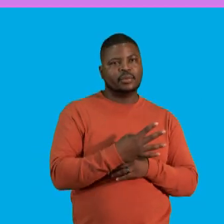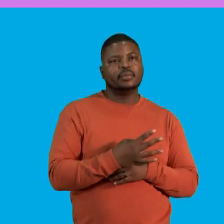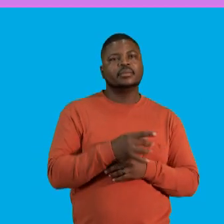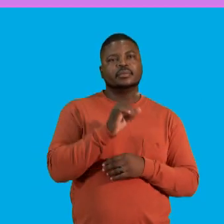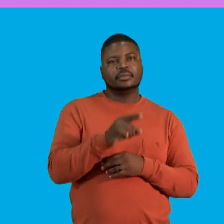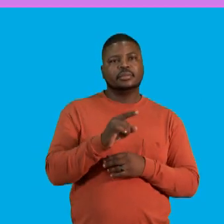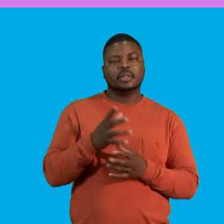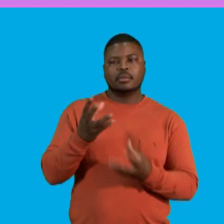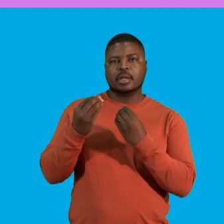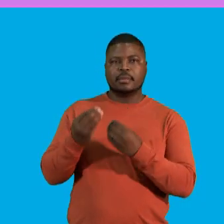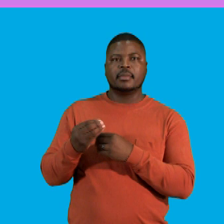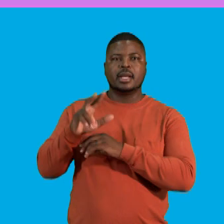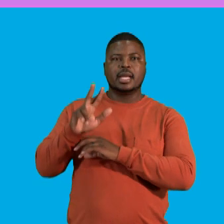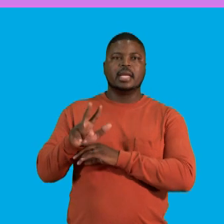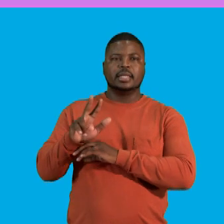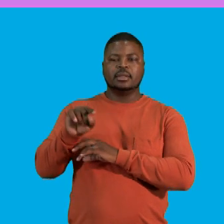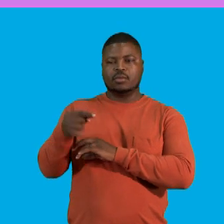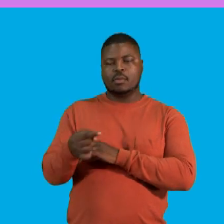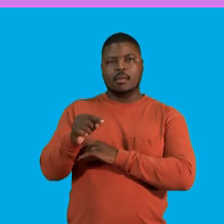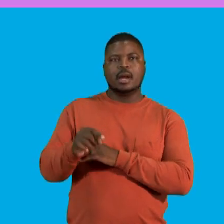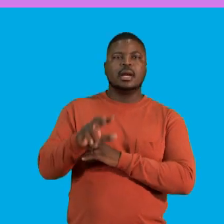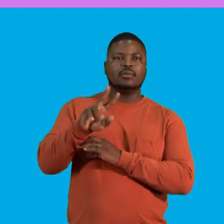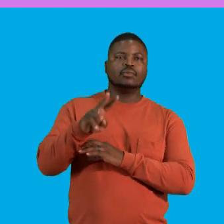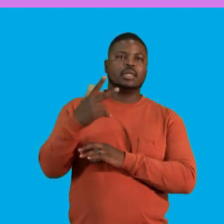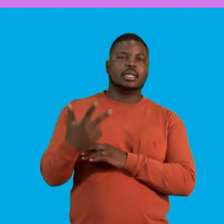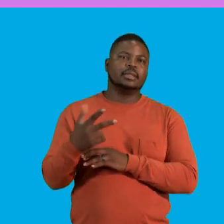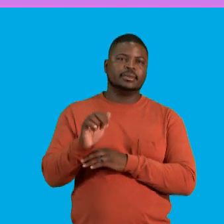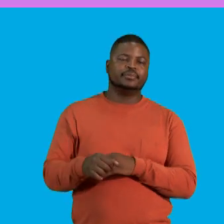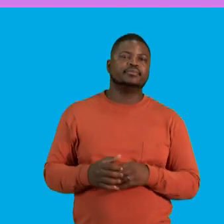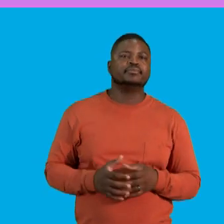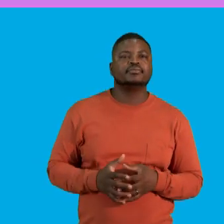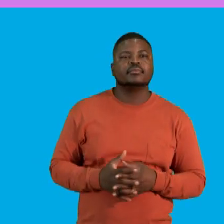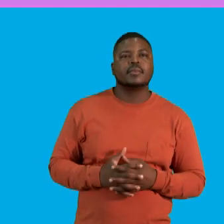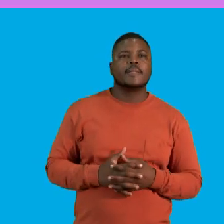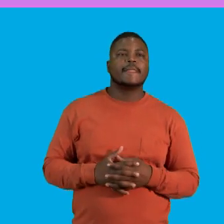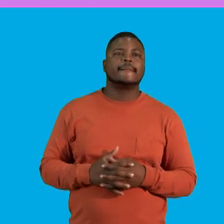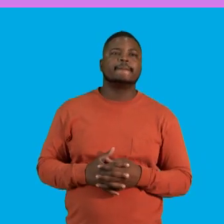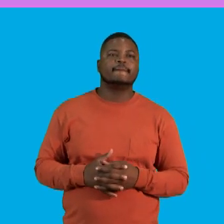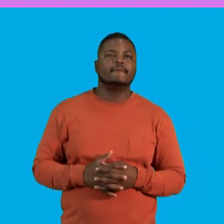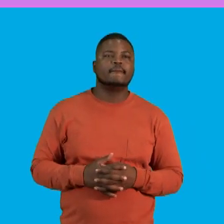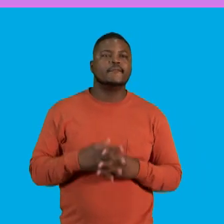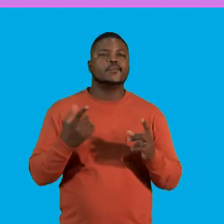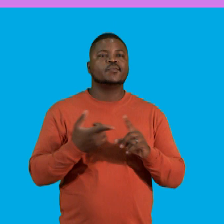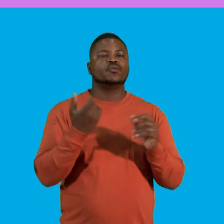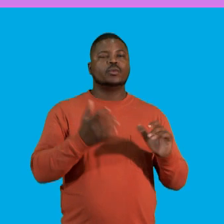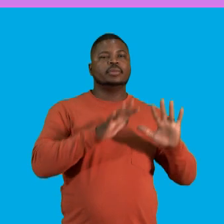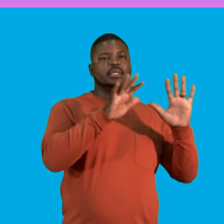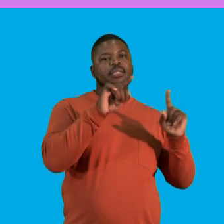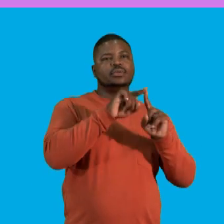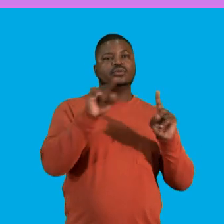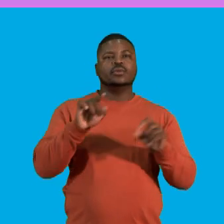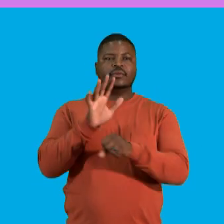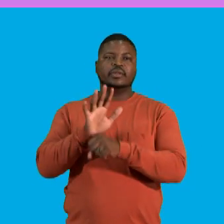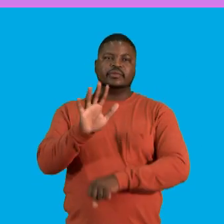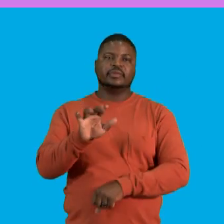it by the amount, which is 8 rand 28 cents. Then the next category from 10